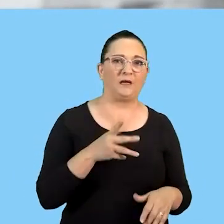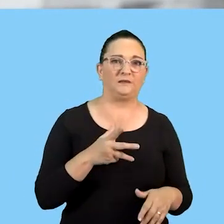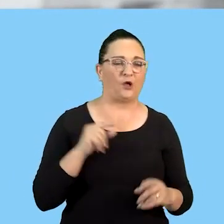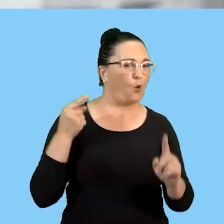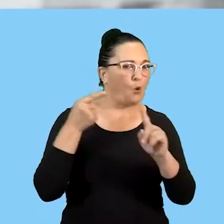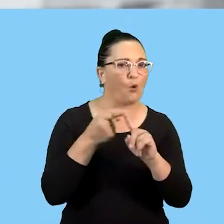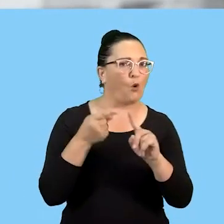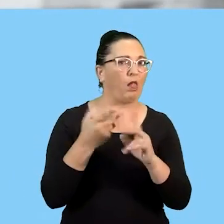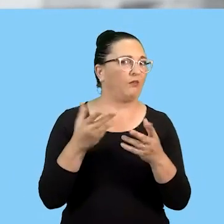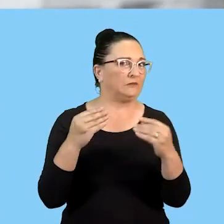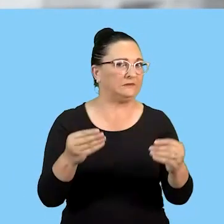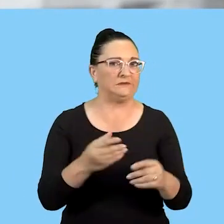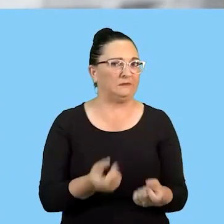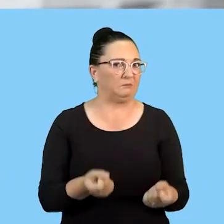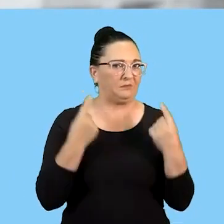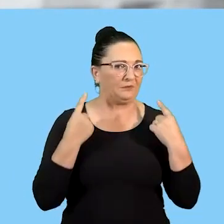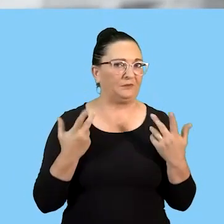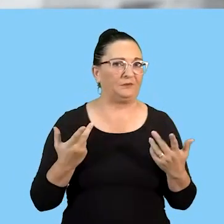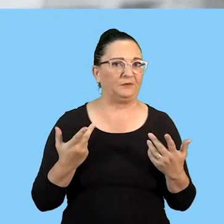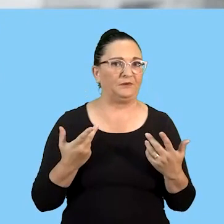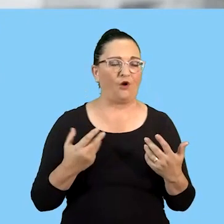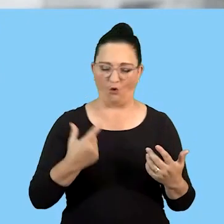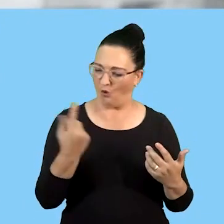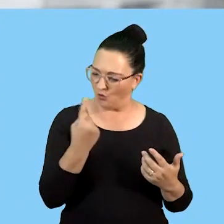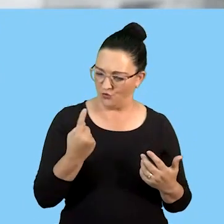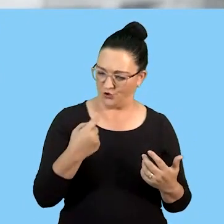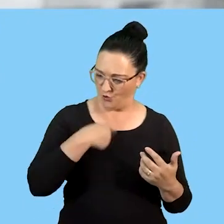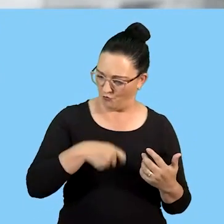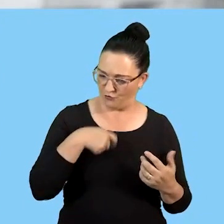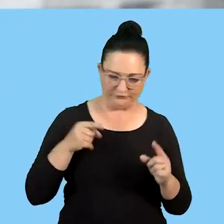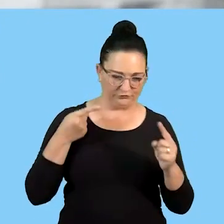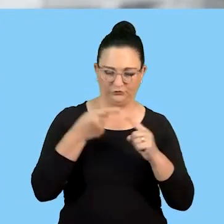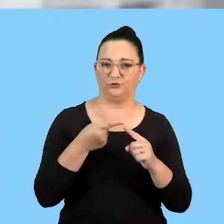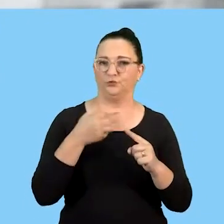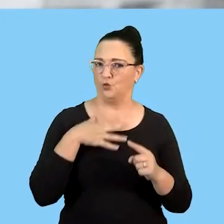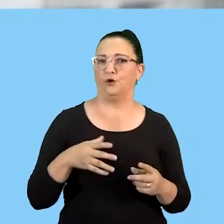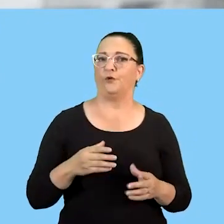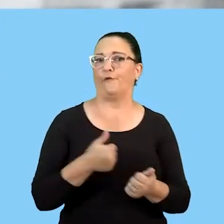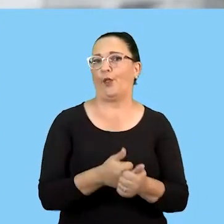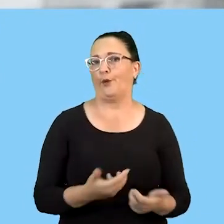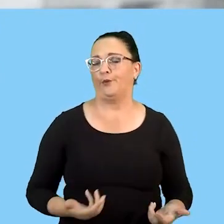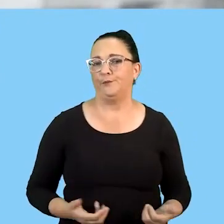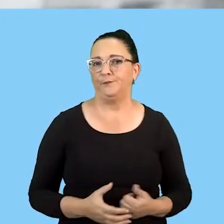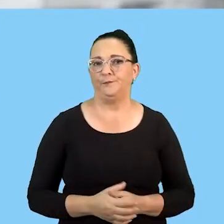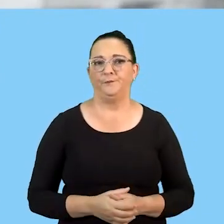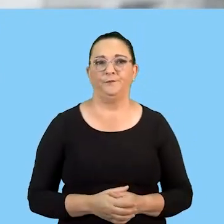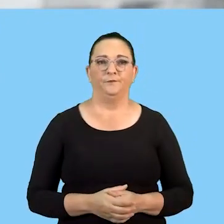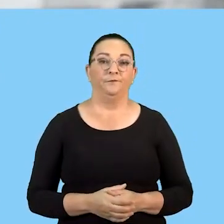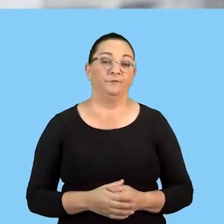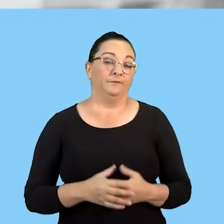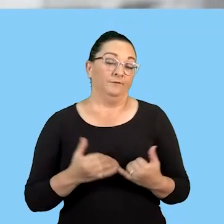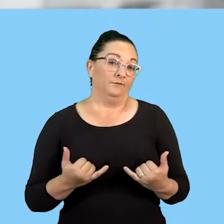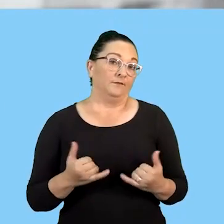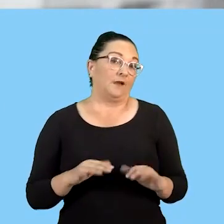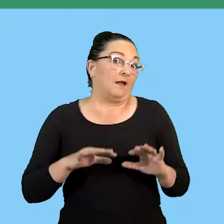the goals or the objectives of the business. They are just pursuing their personal goals or personal objectives. So now,